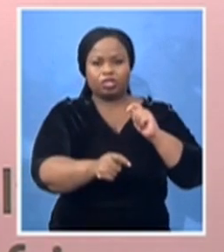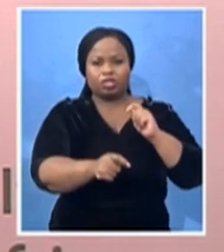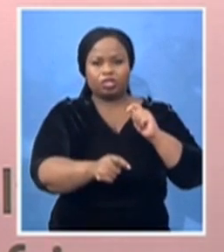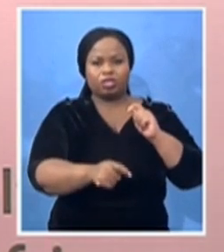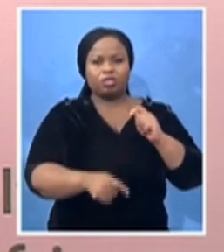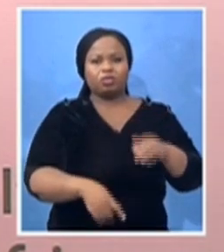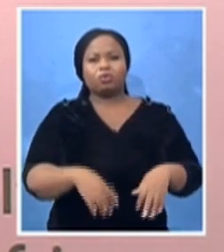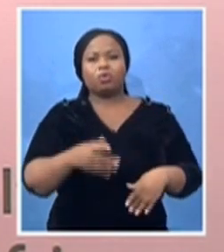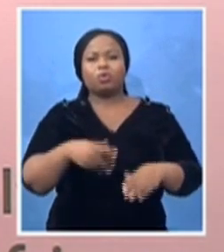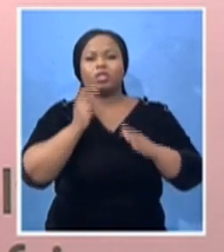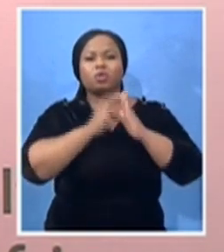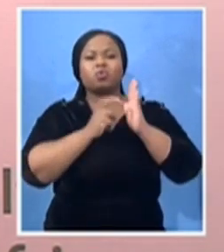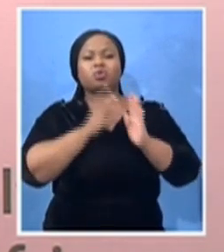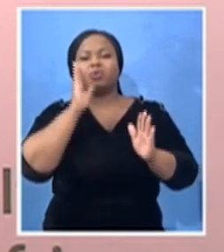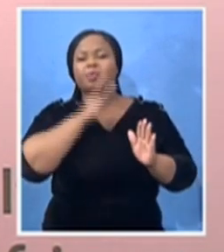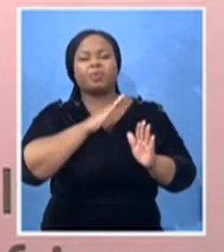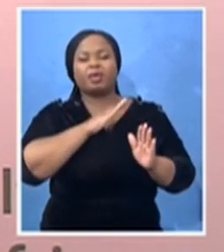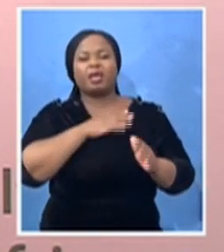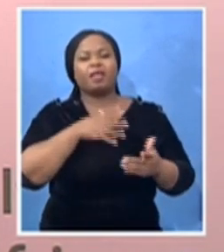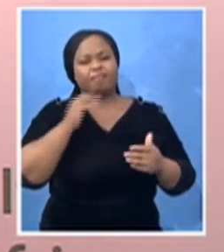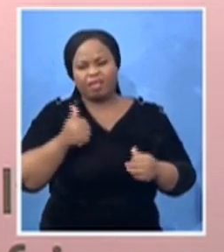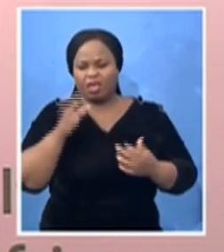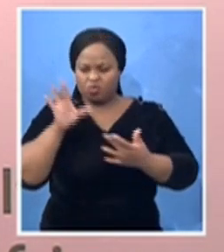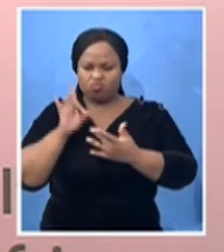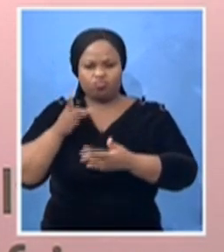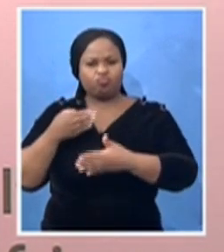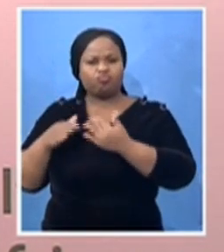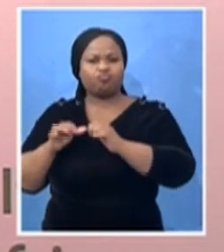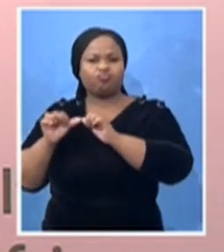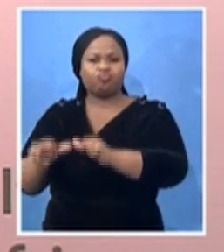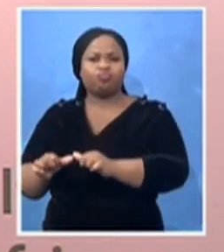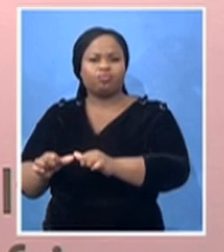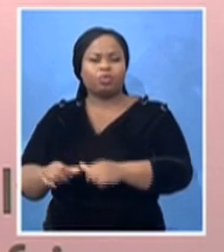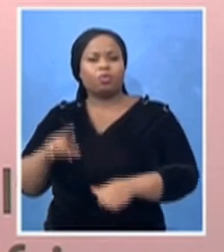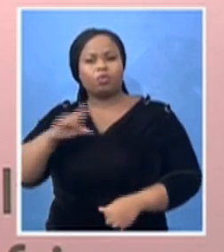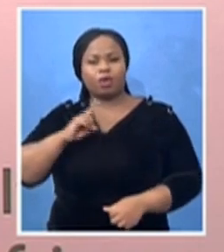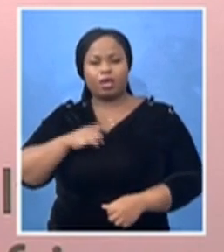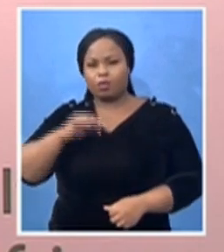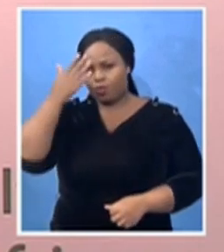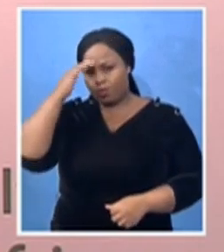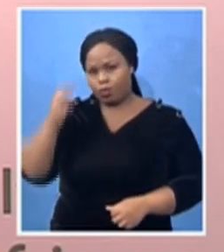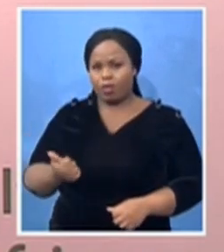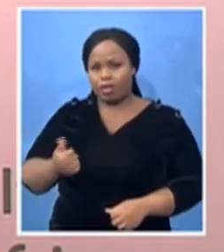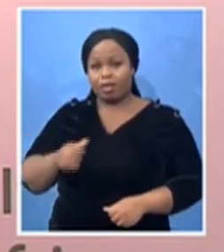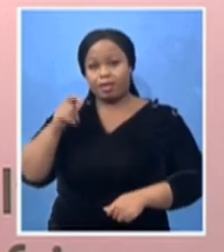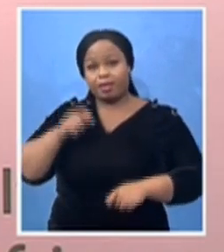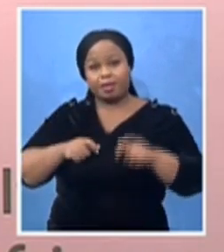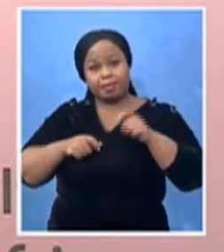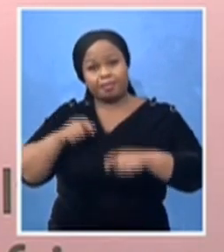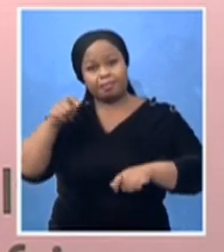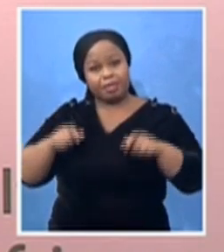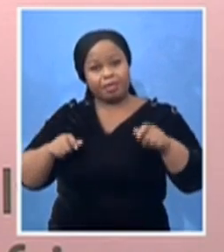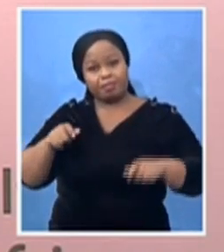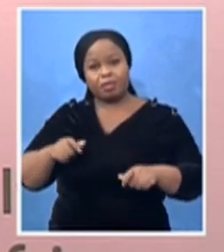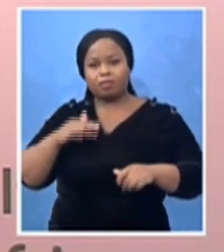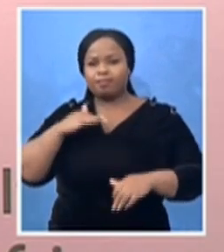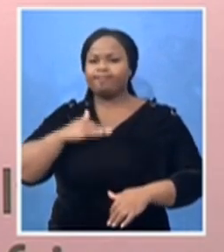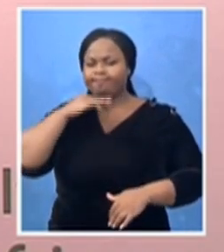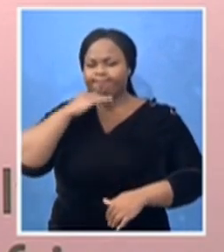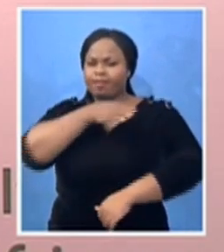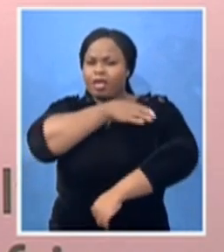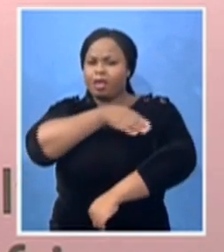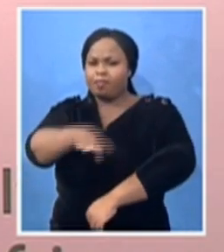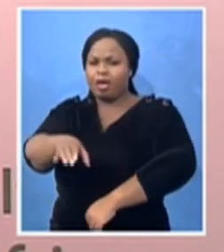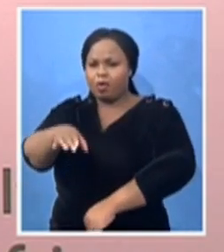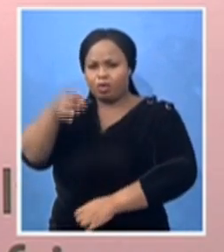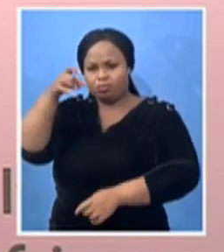one. Because then we would know that people are sufficiently empowered to be able to change conduct in